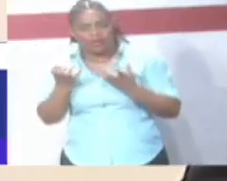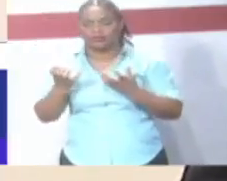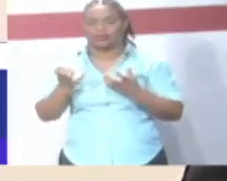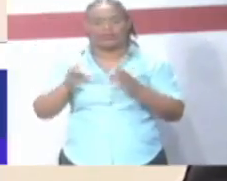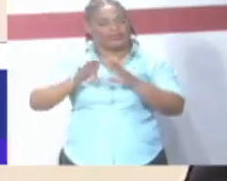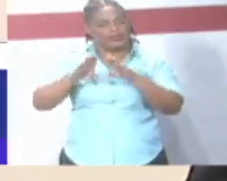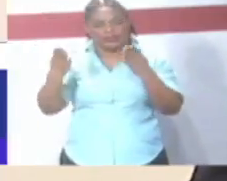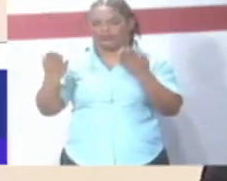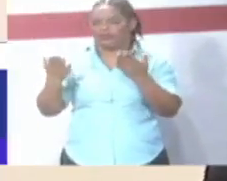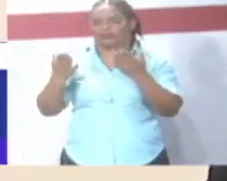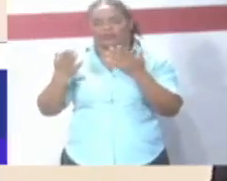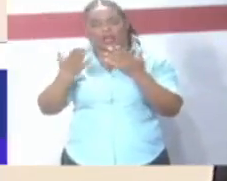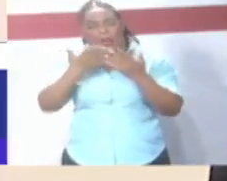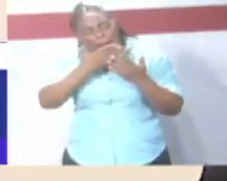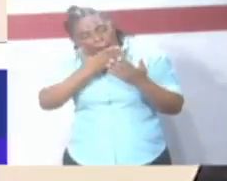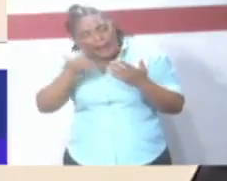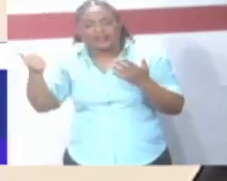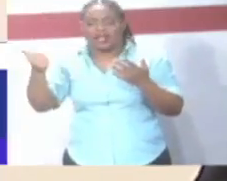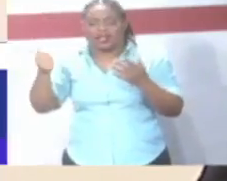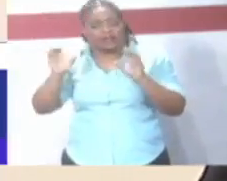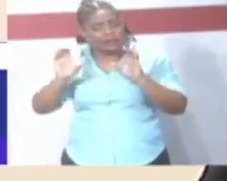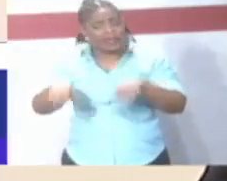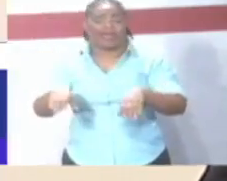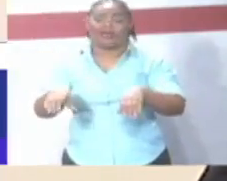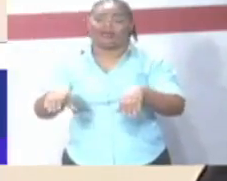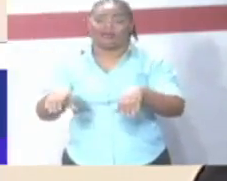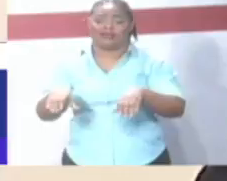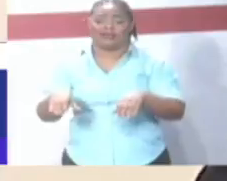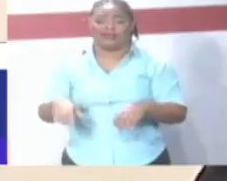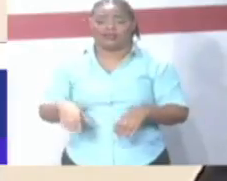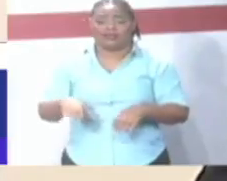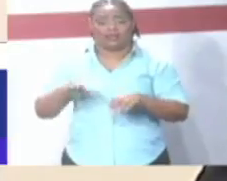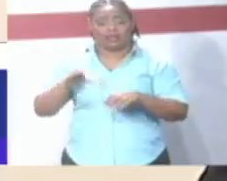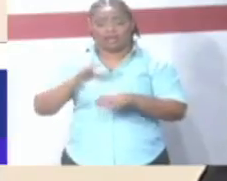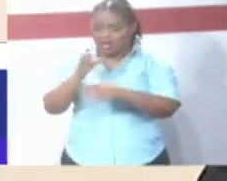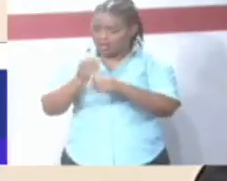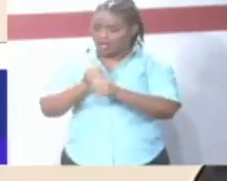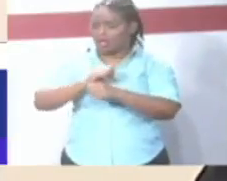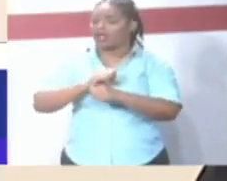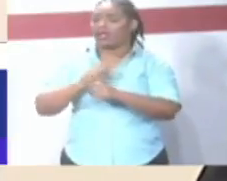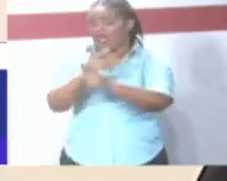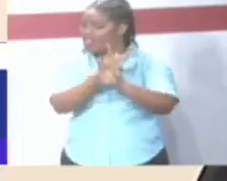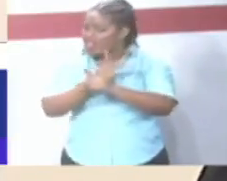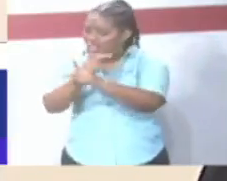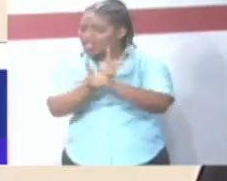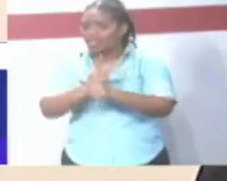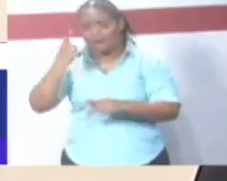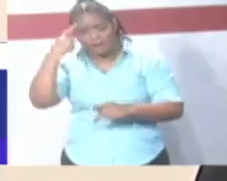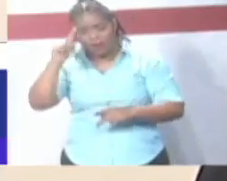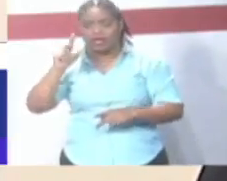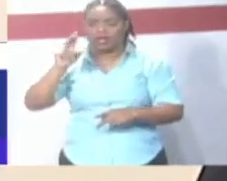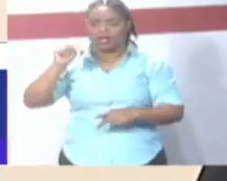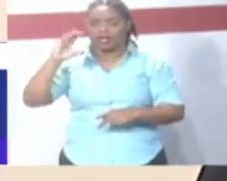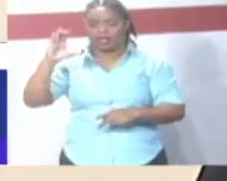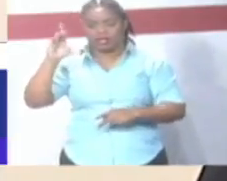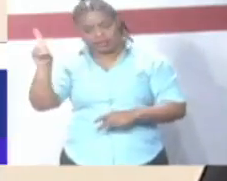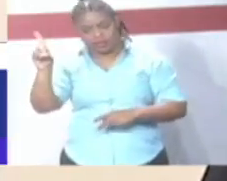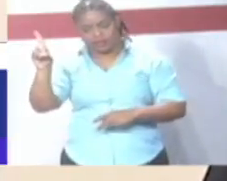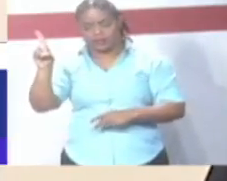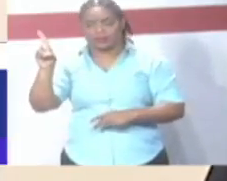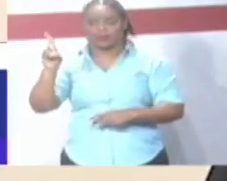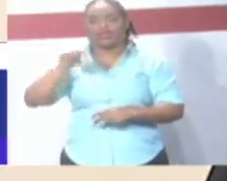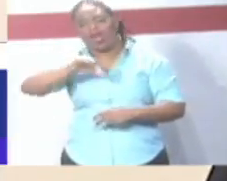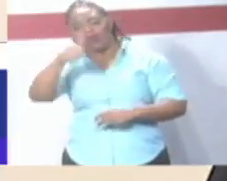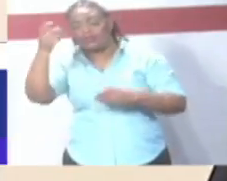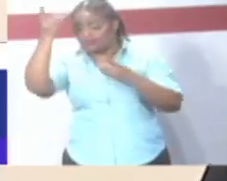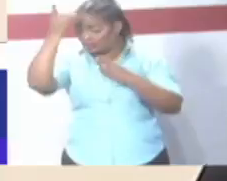COVID notwithstanding, to look after all the other diseases that are out there. You know, clinics are small, but we need to reach out to people. We need